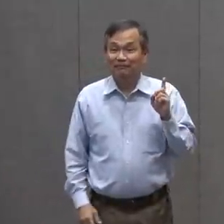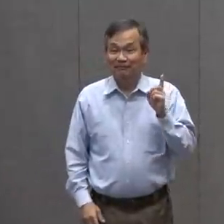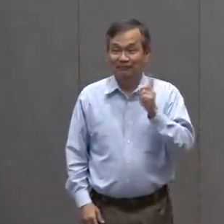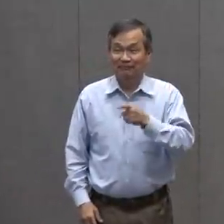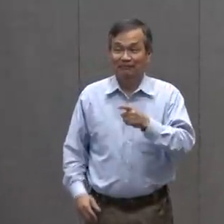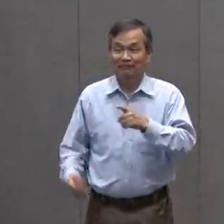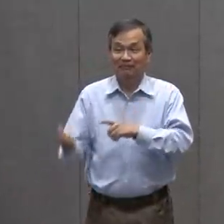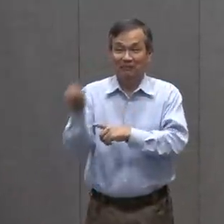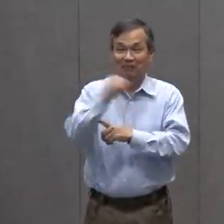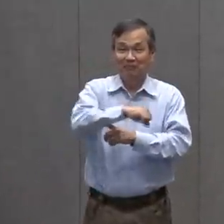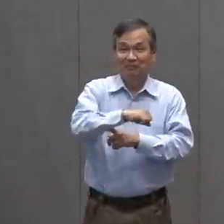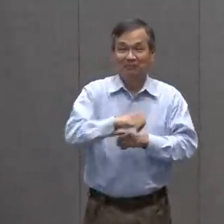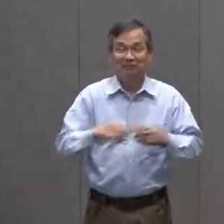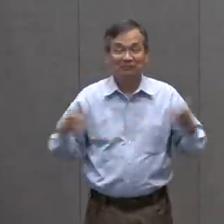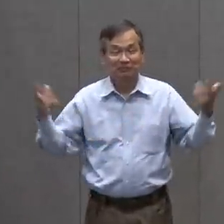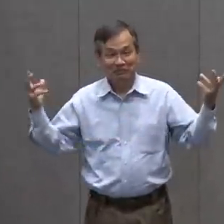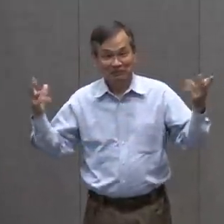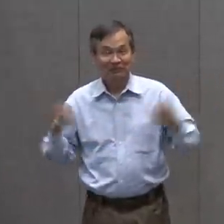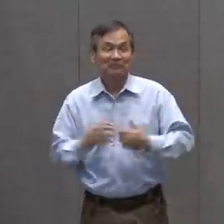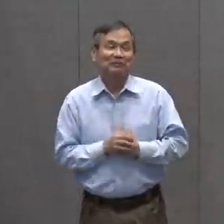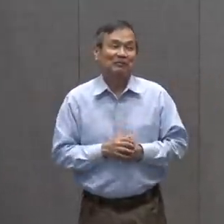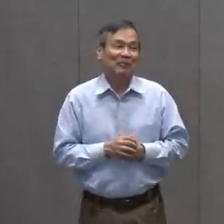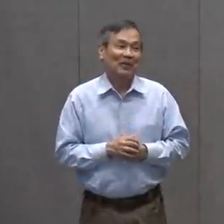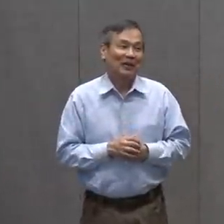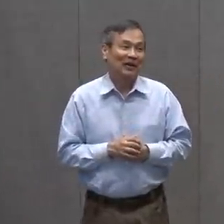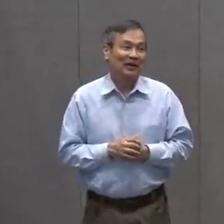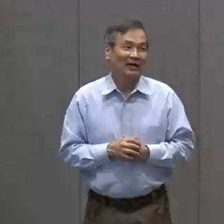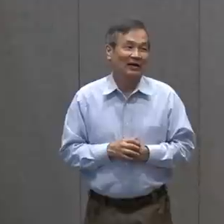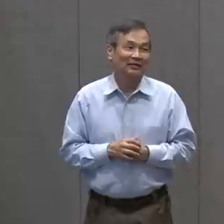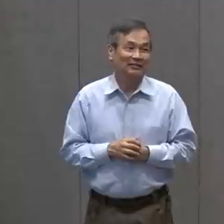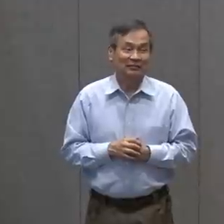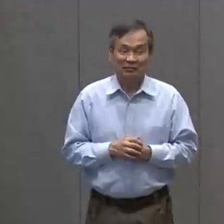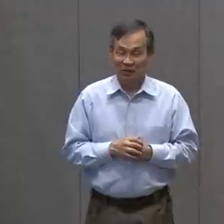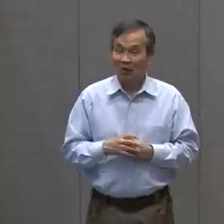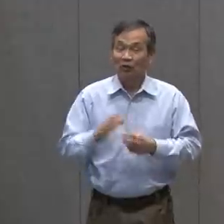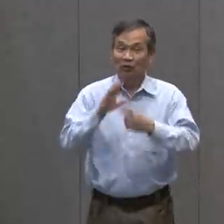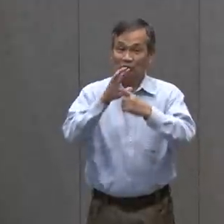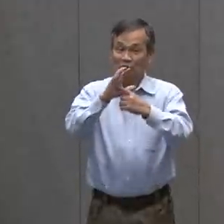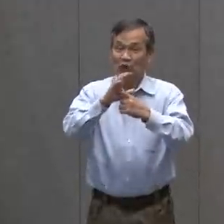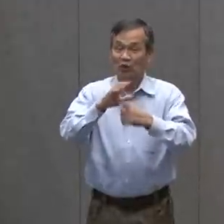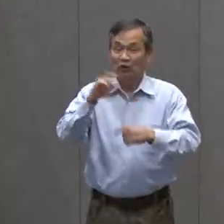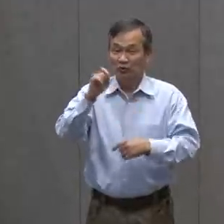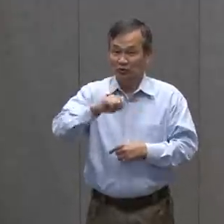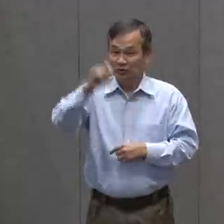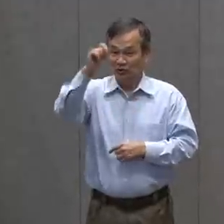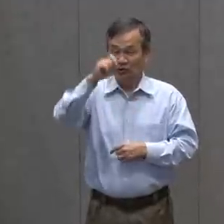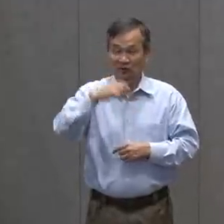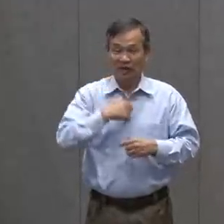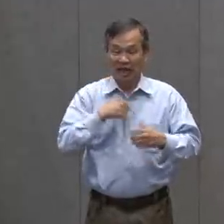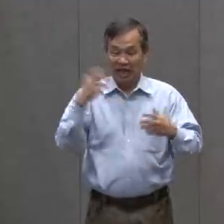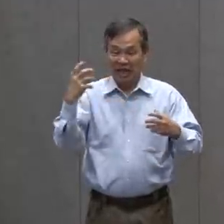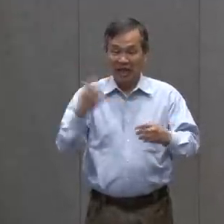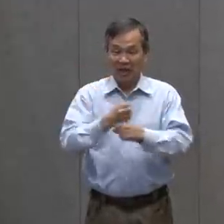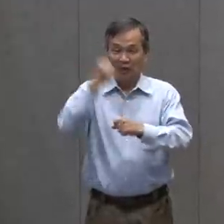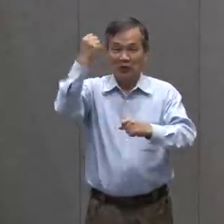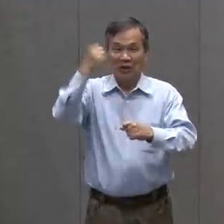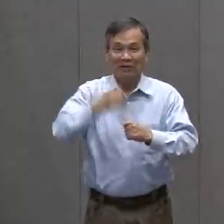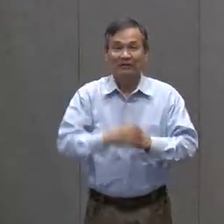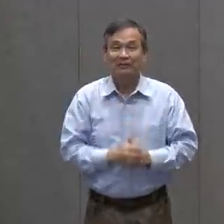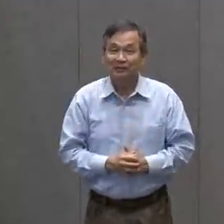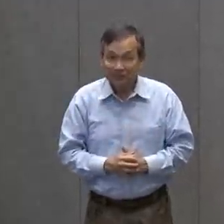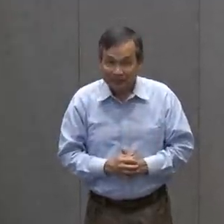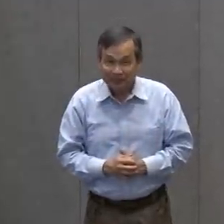I did. So we would put a check mark by that person who won that